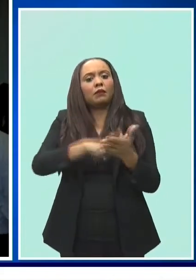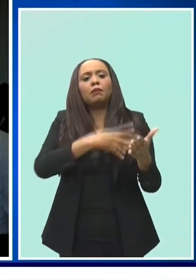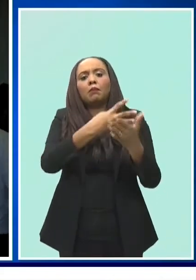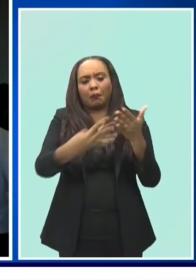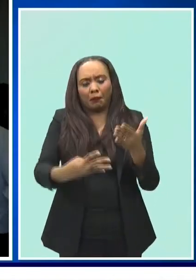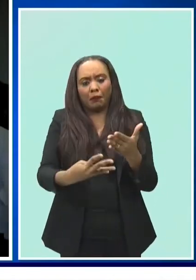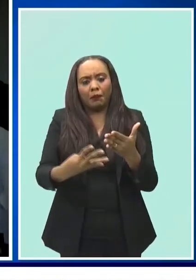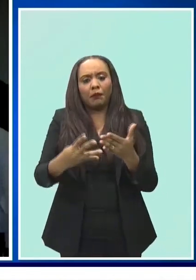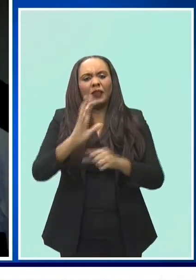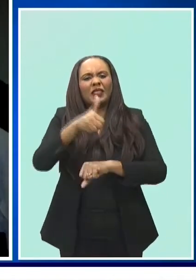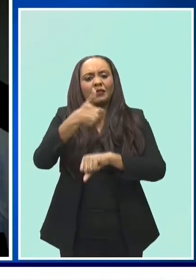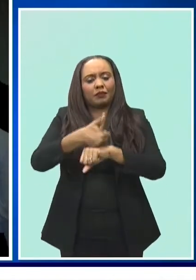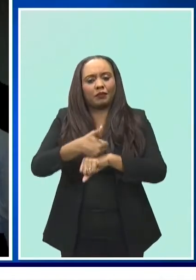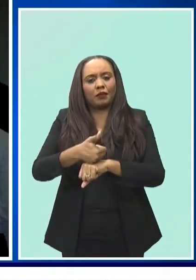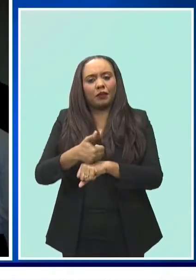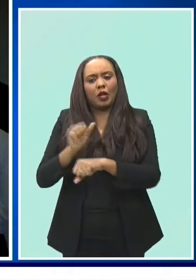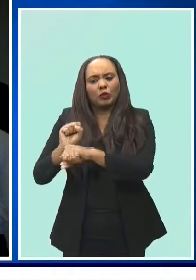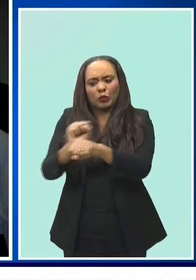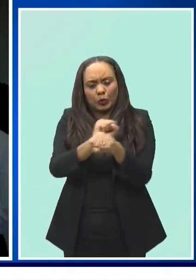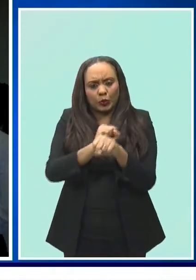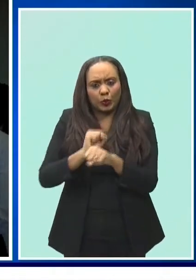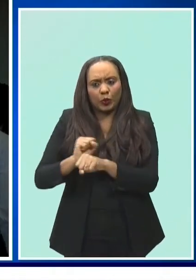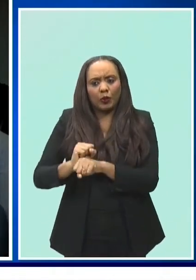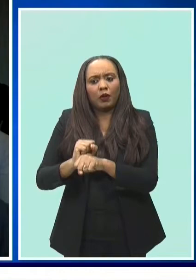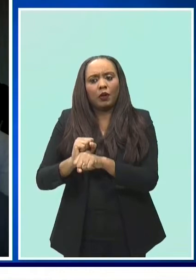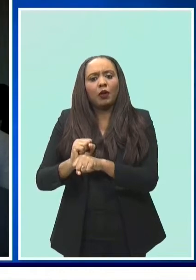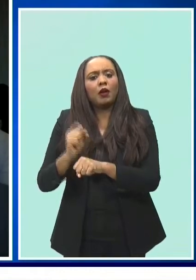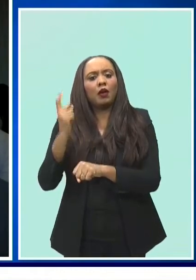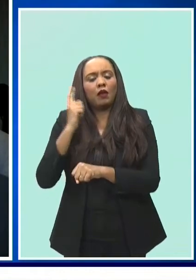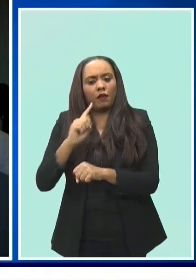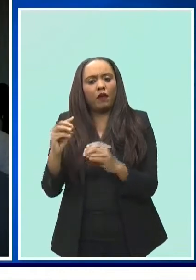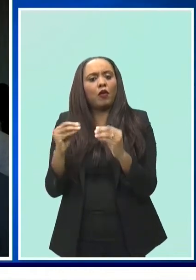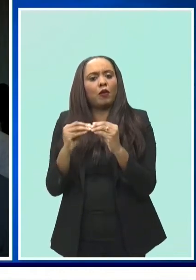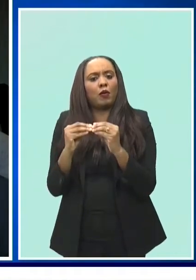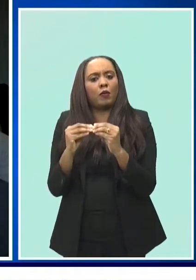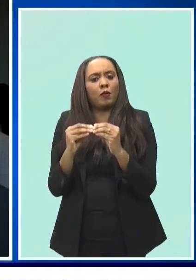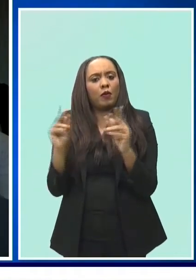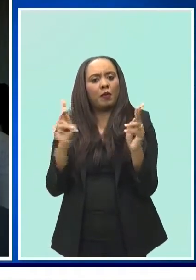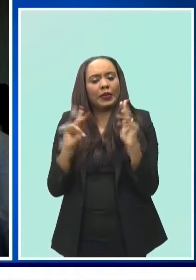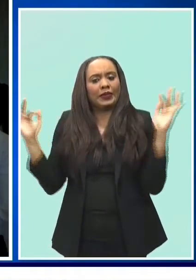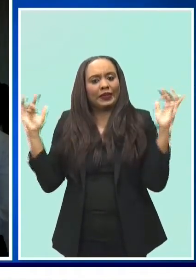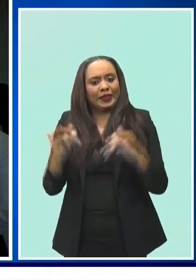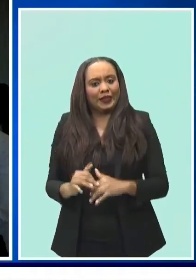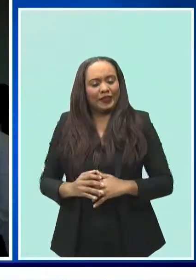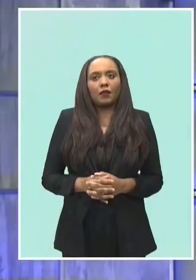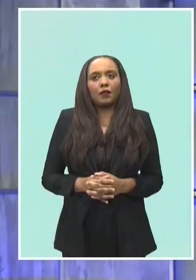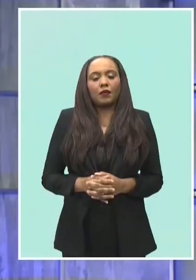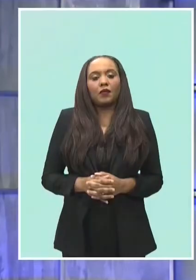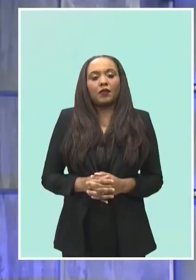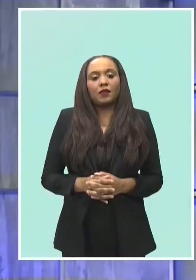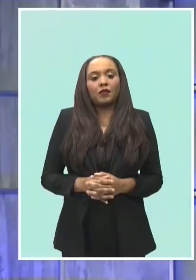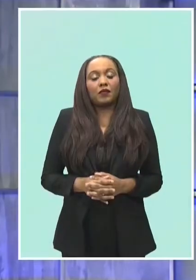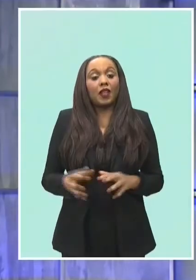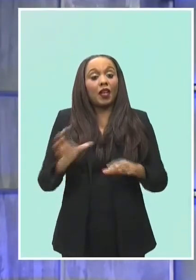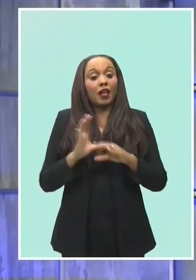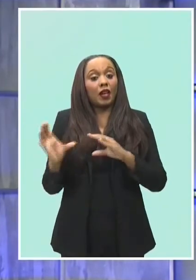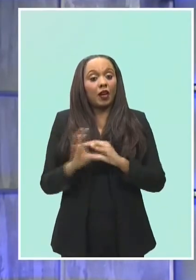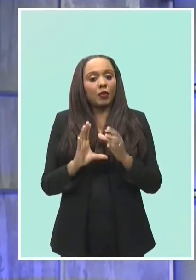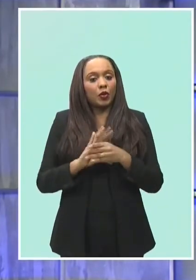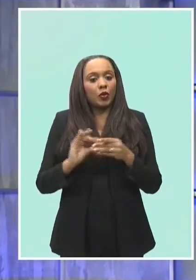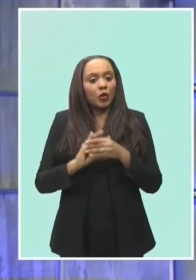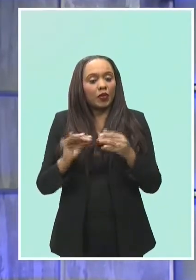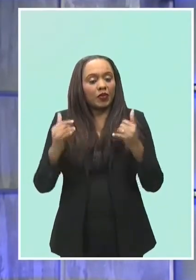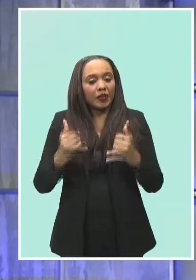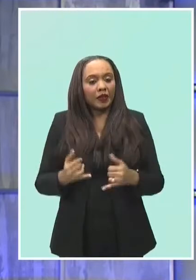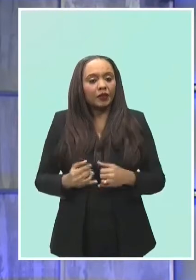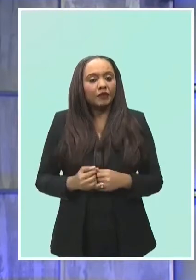all work is integral to that of the unit within the Prime Minister's office in terms of the Vision 2020. Checking in with our regional